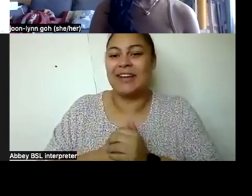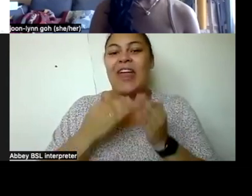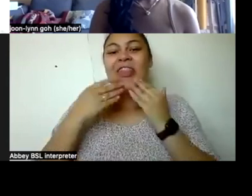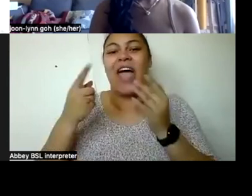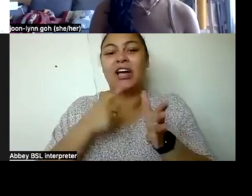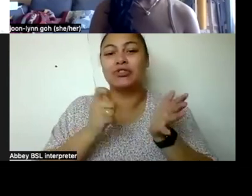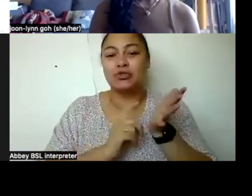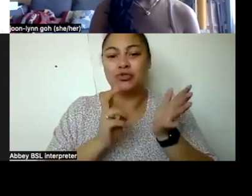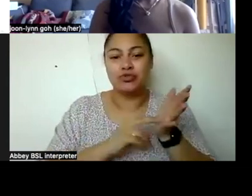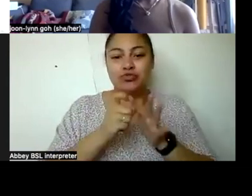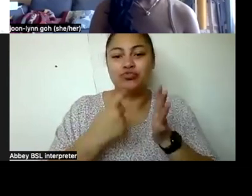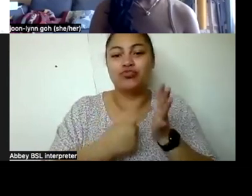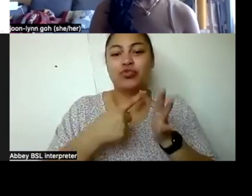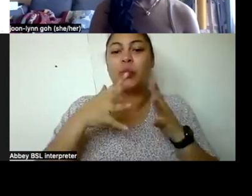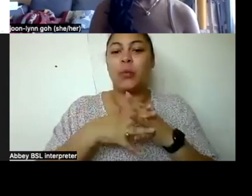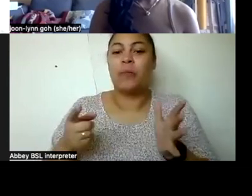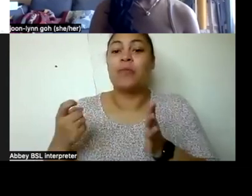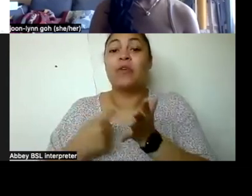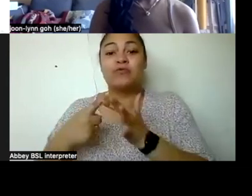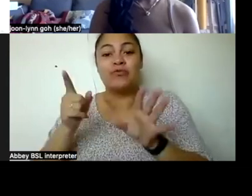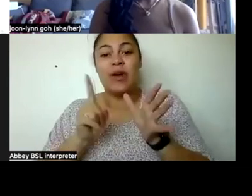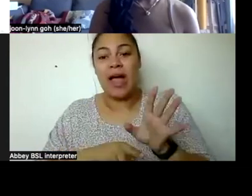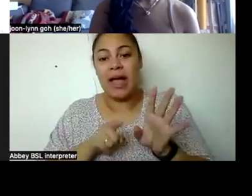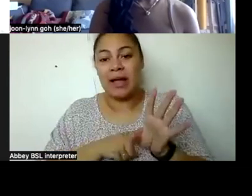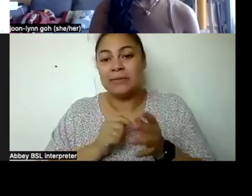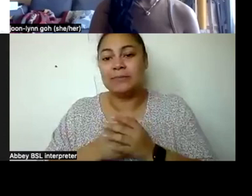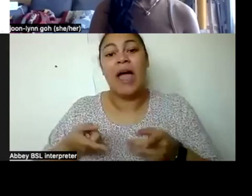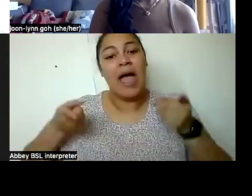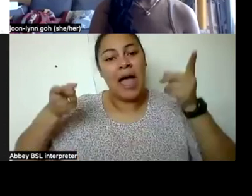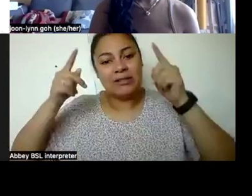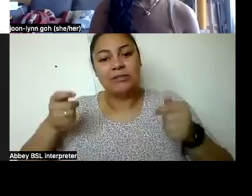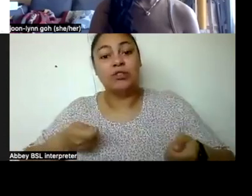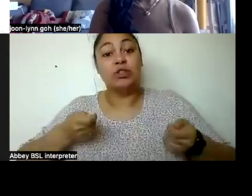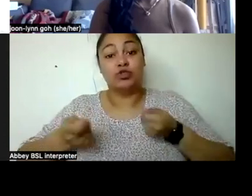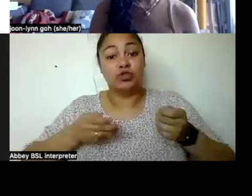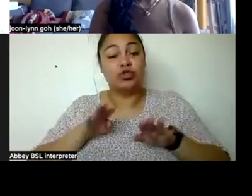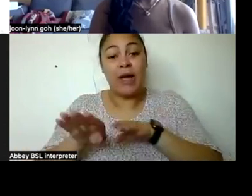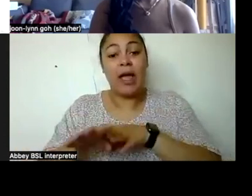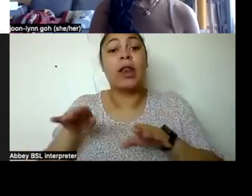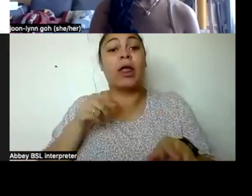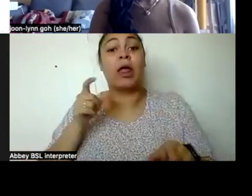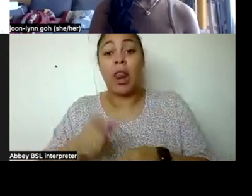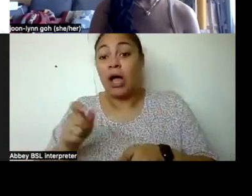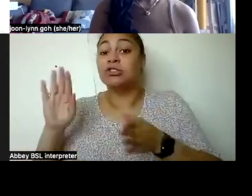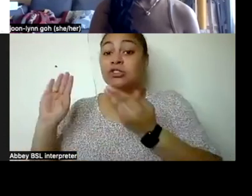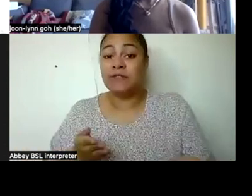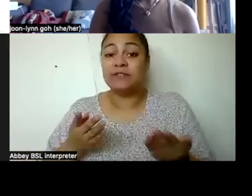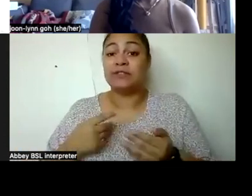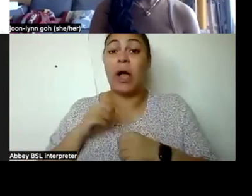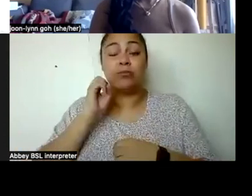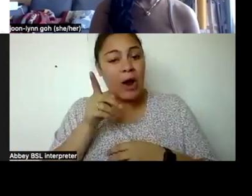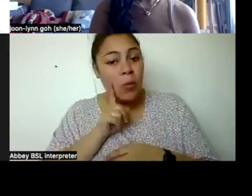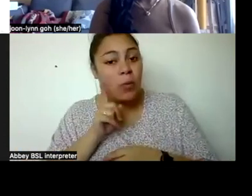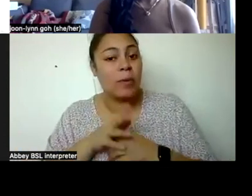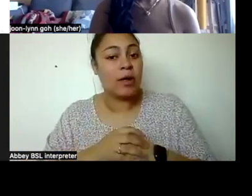Andrew. So my name's Ray Dosarge. I'm the head of training and client services at Incarts. I'm a brown